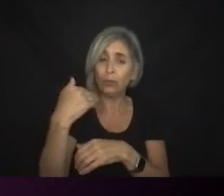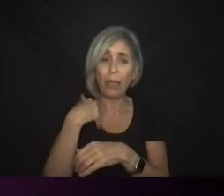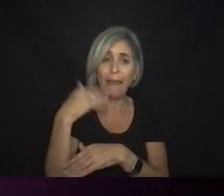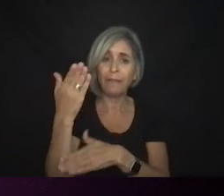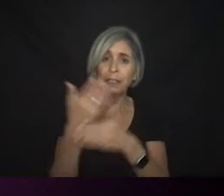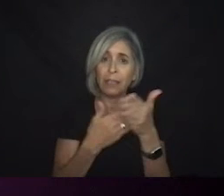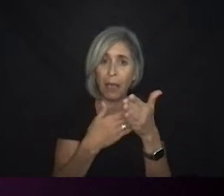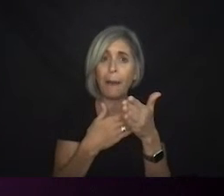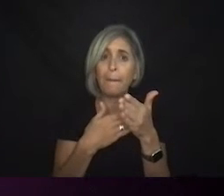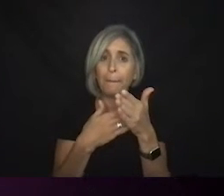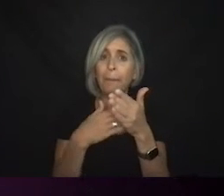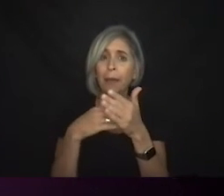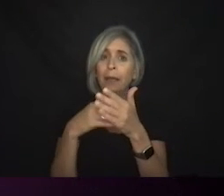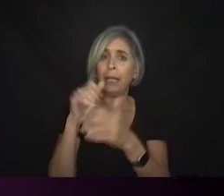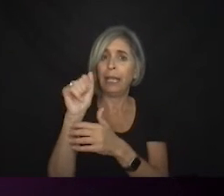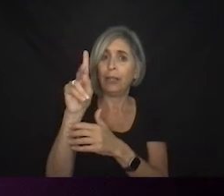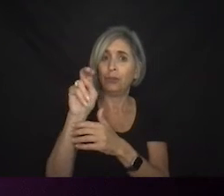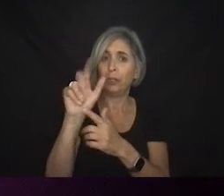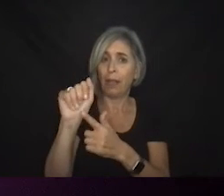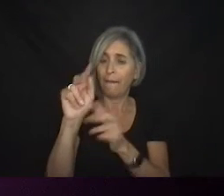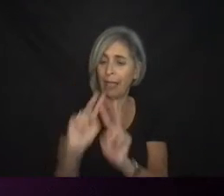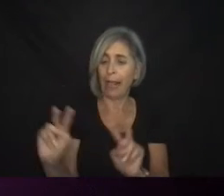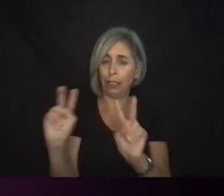some href value.